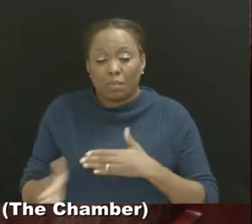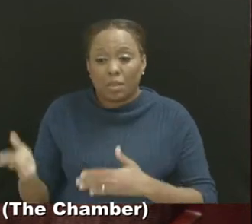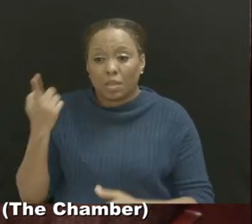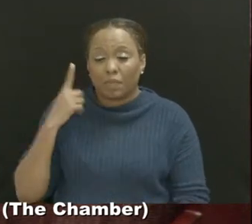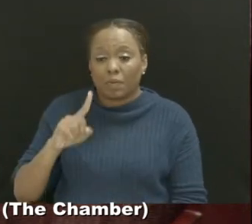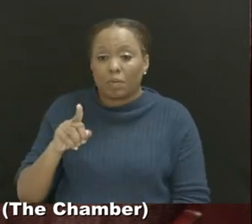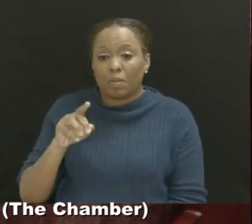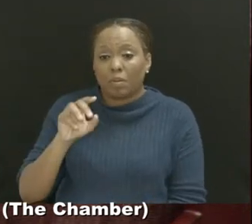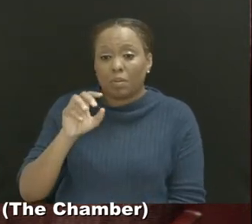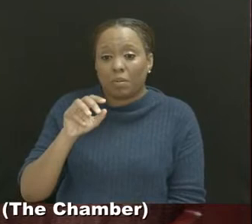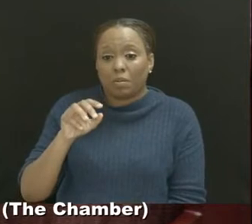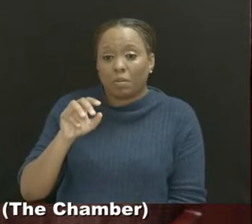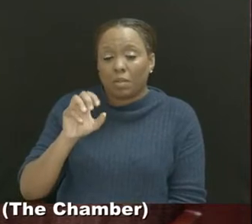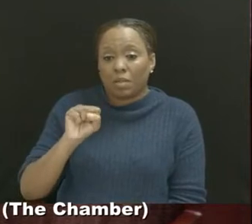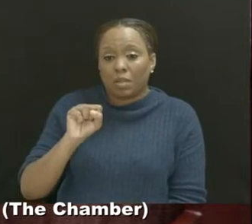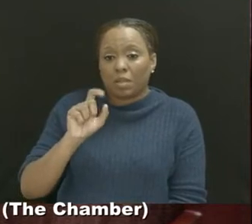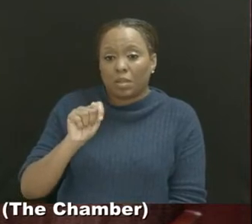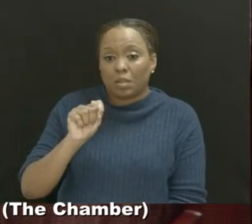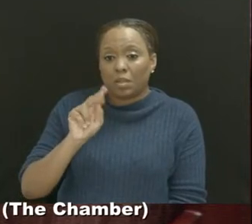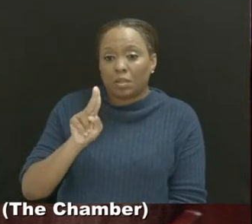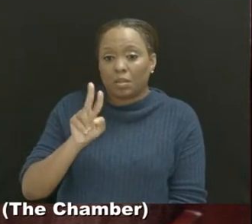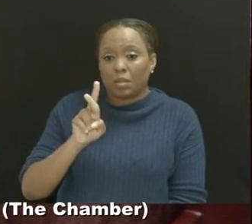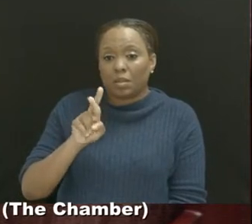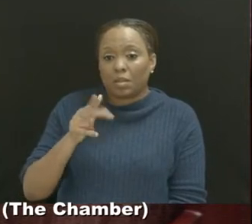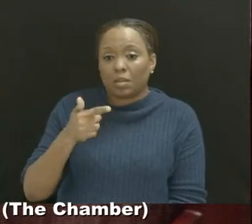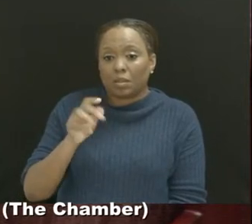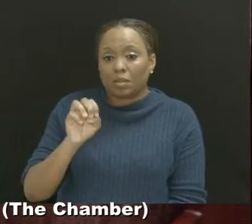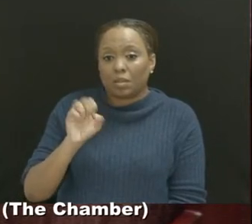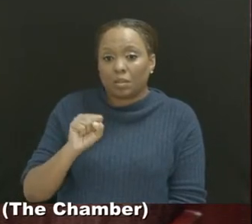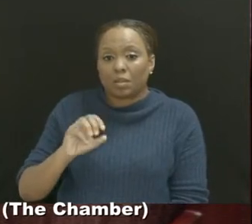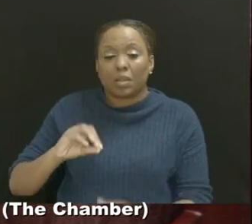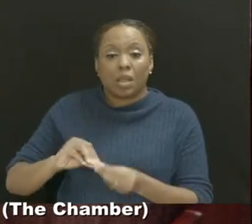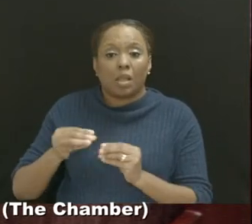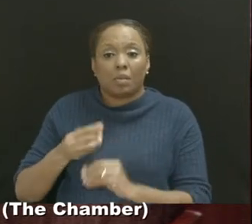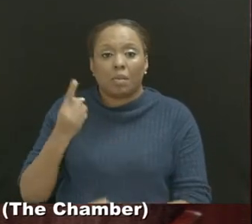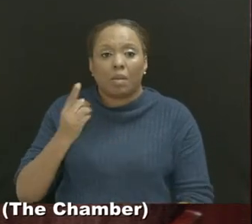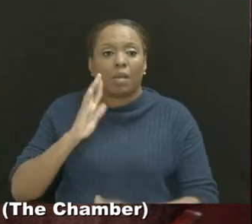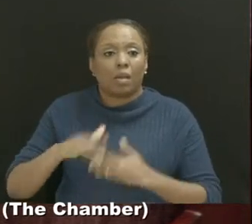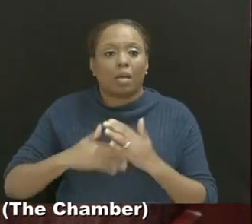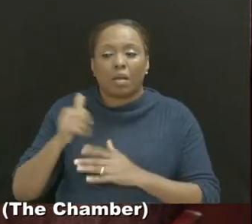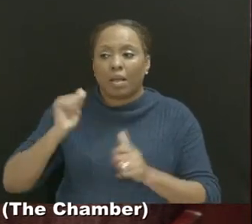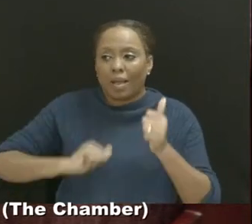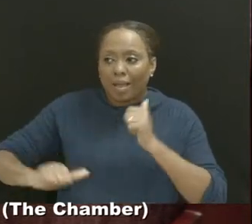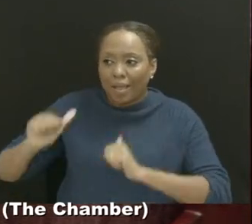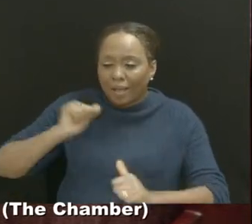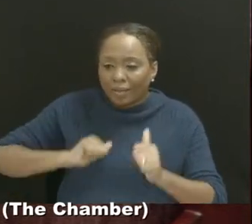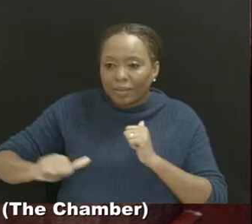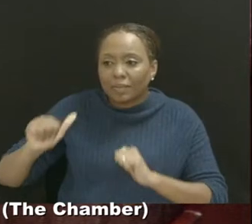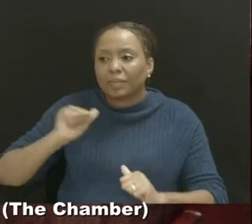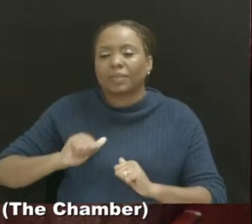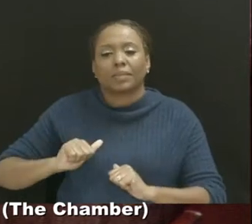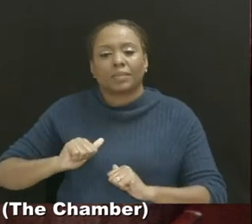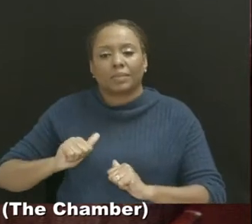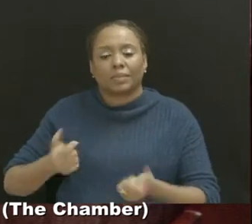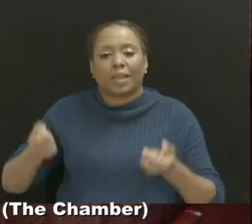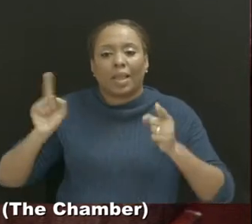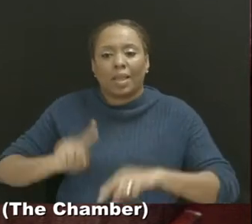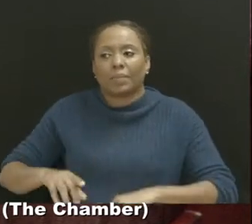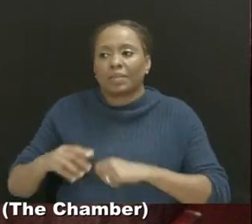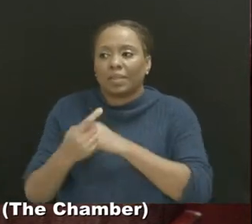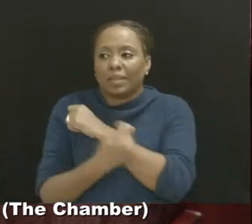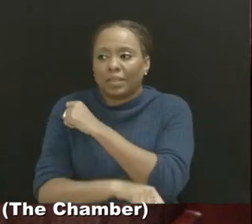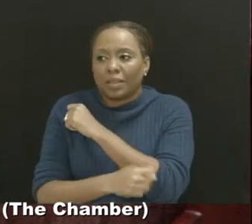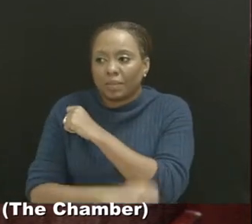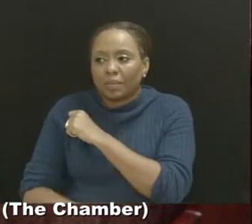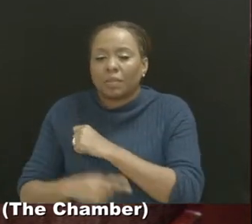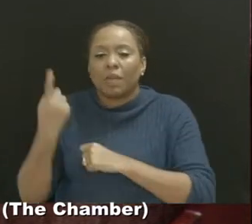one, that has been the bedrock of all the activities that take place and the culmination of such for the Heart of